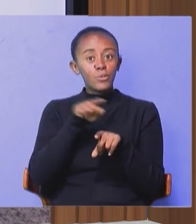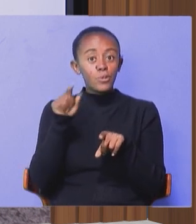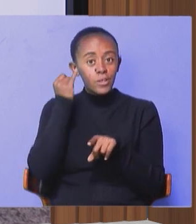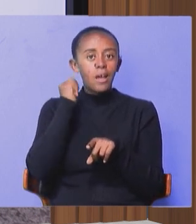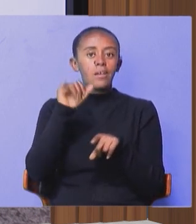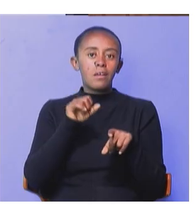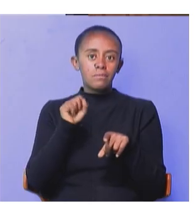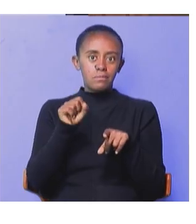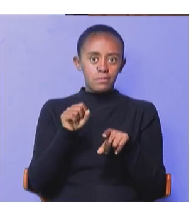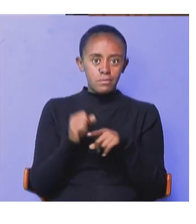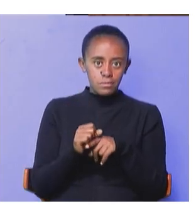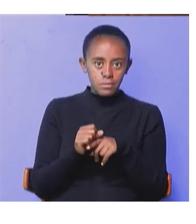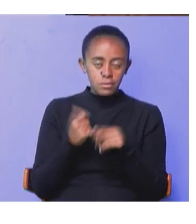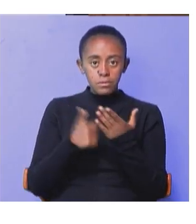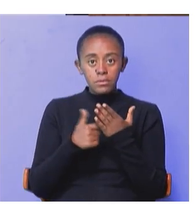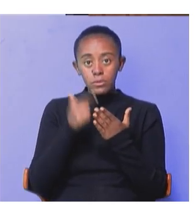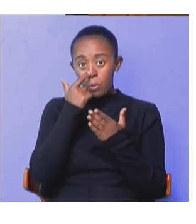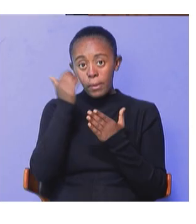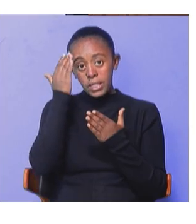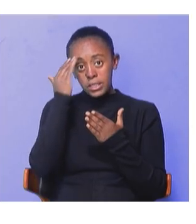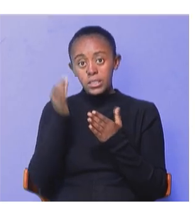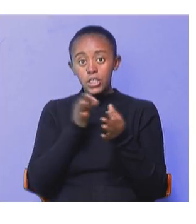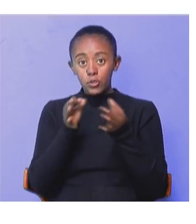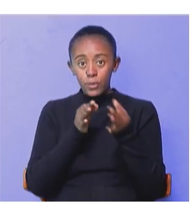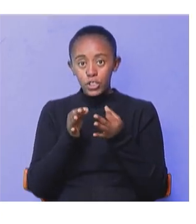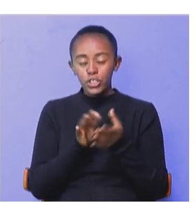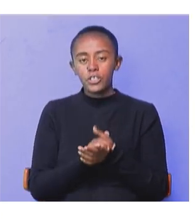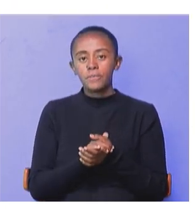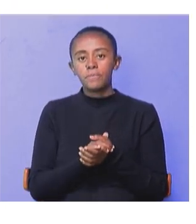ideas. So the common expression for this one here is